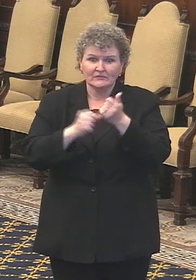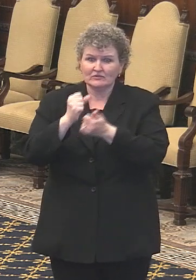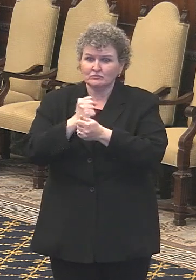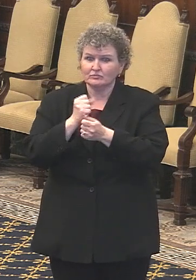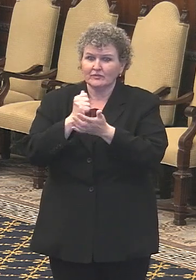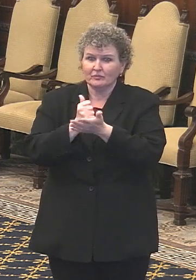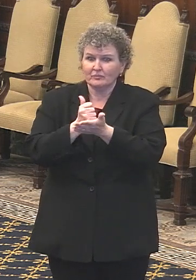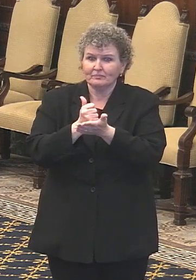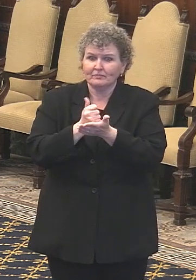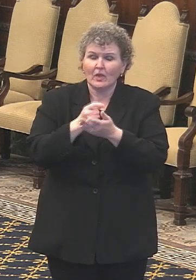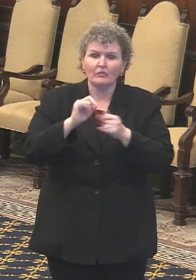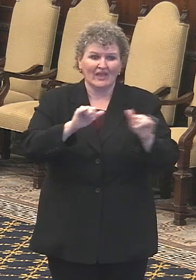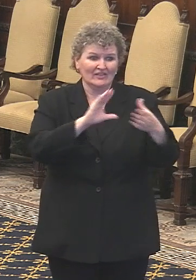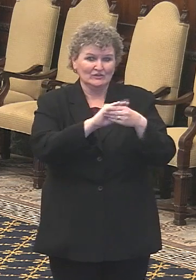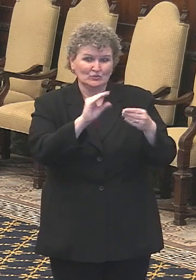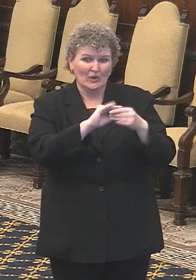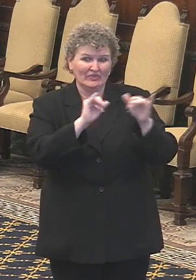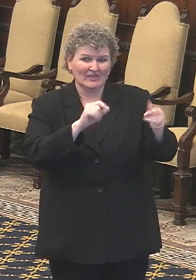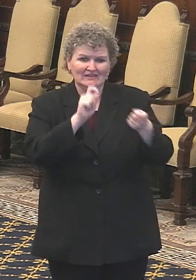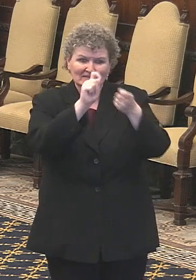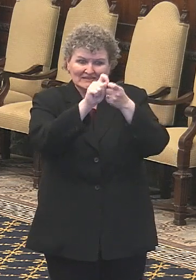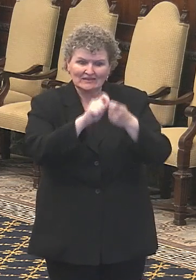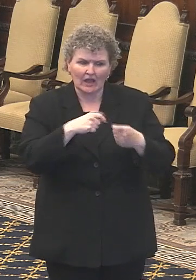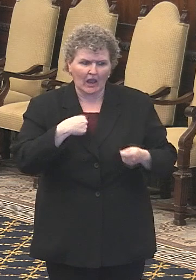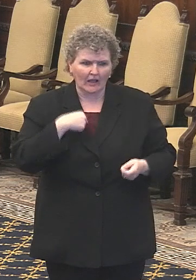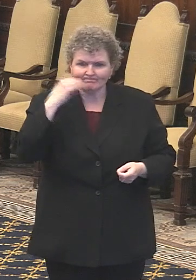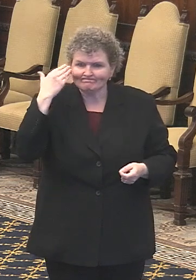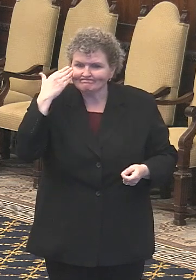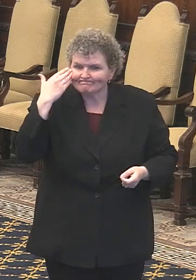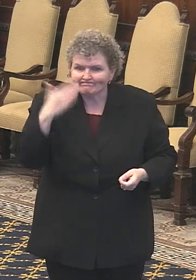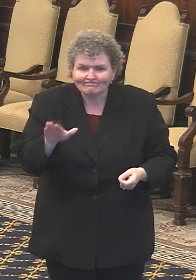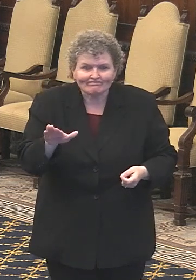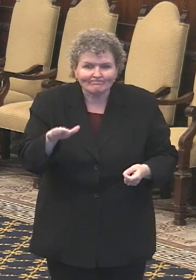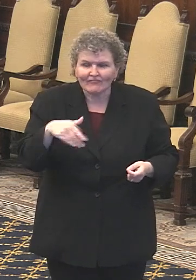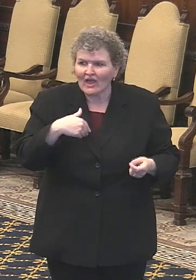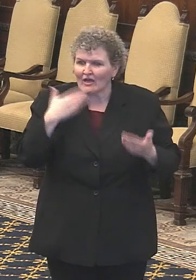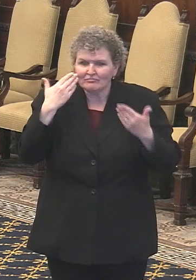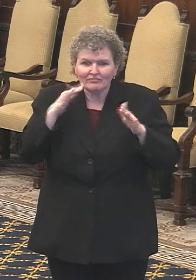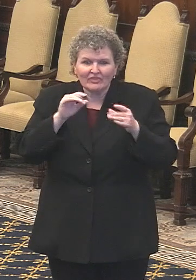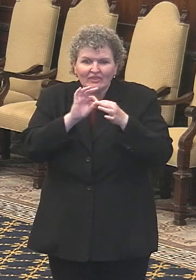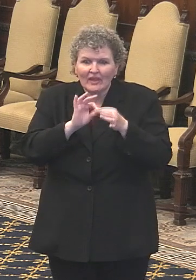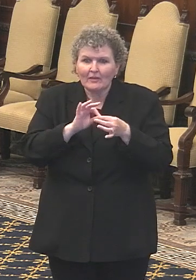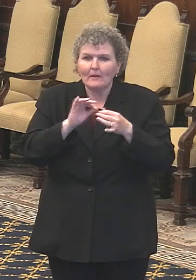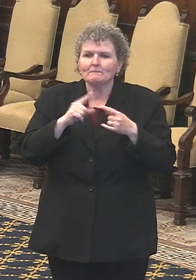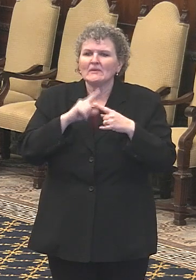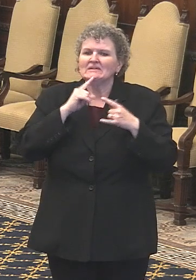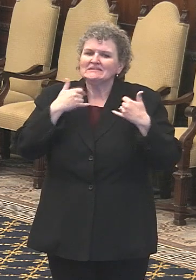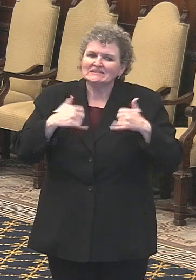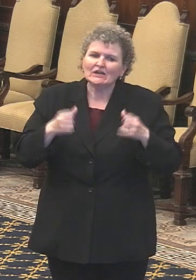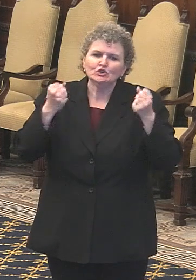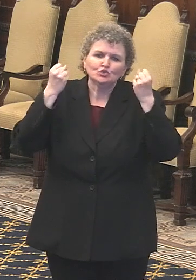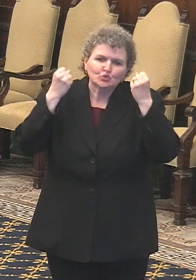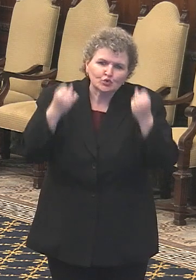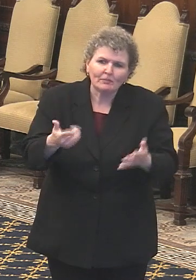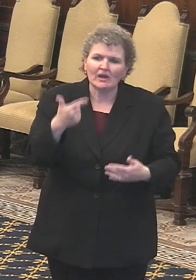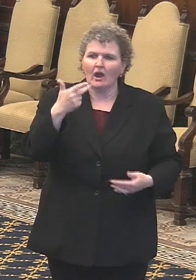and what the rationale behind it was, but I've always believed there's too many guns in the society. I didn't think gun shops were an